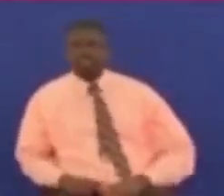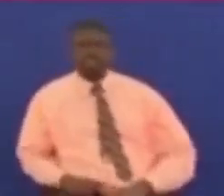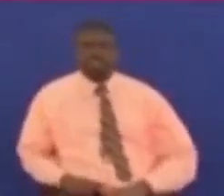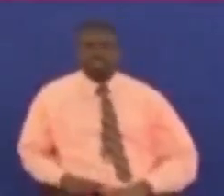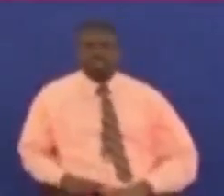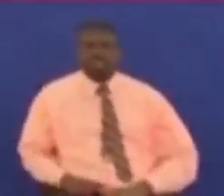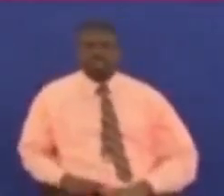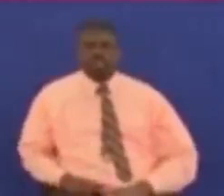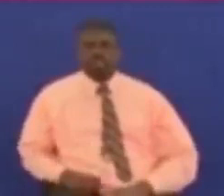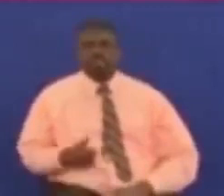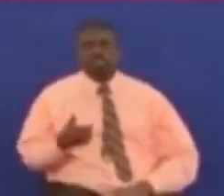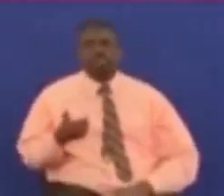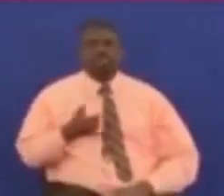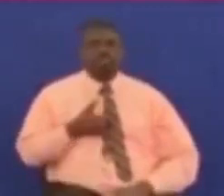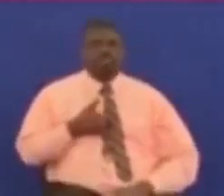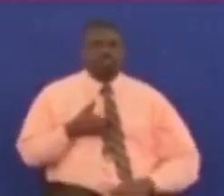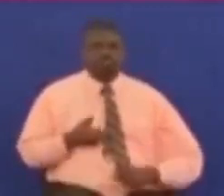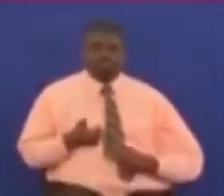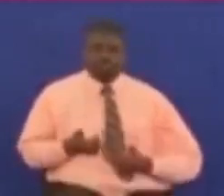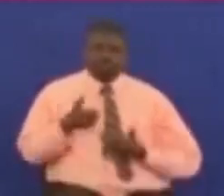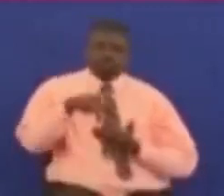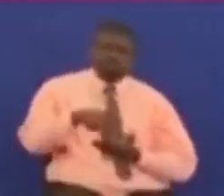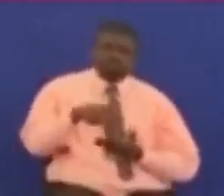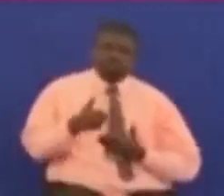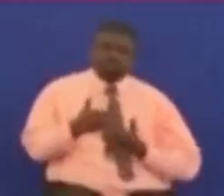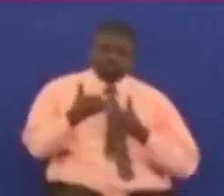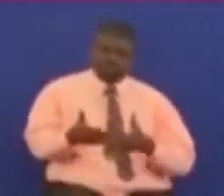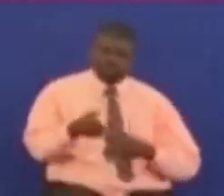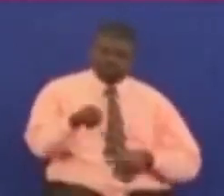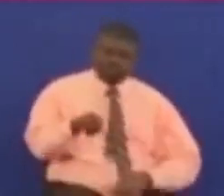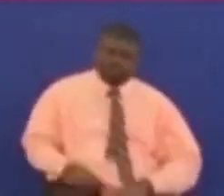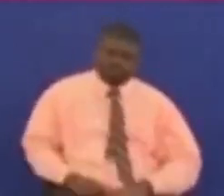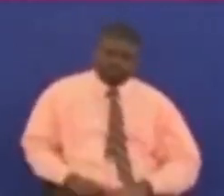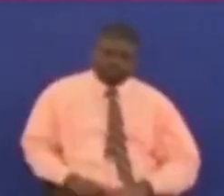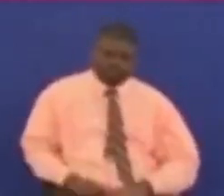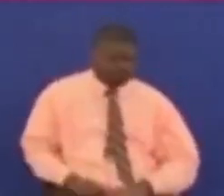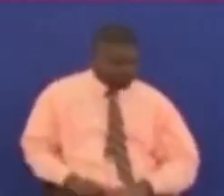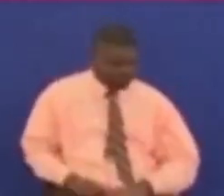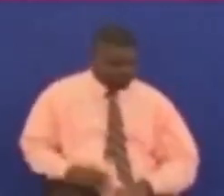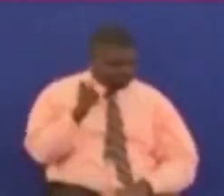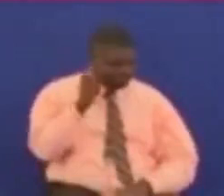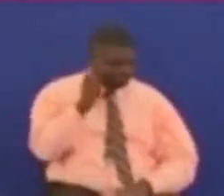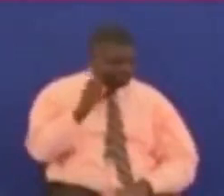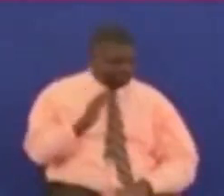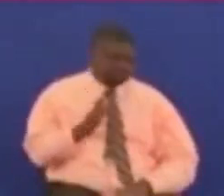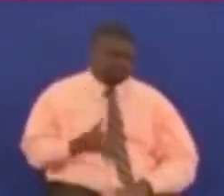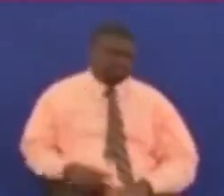I'm humbled to stand before you with immense humility